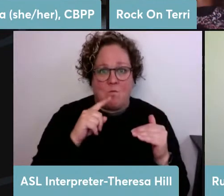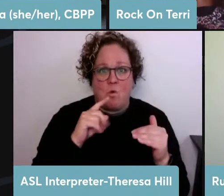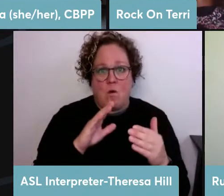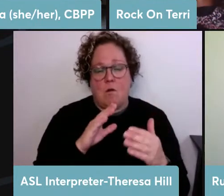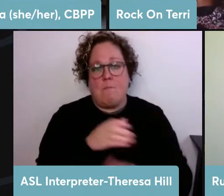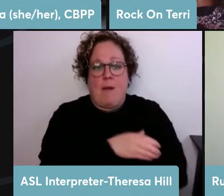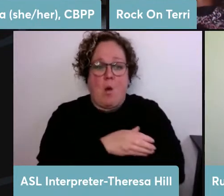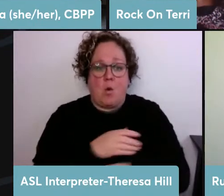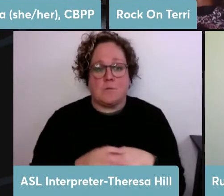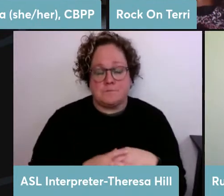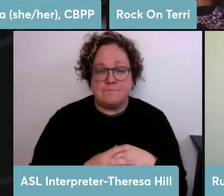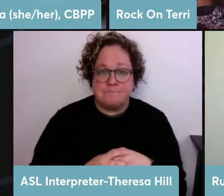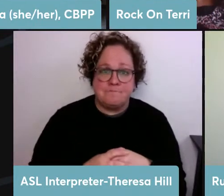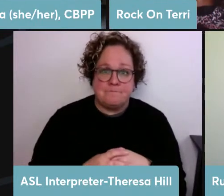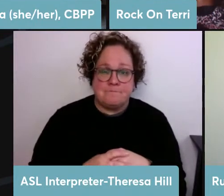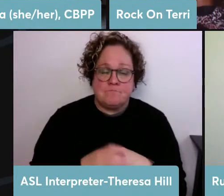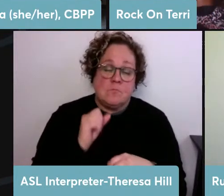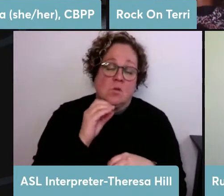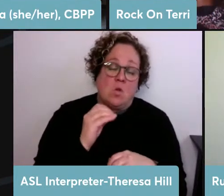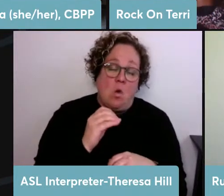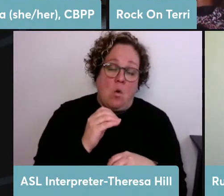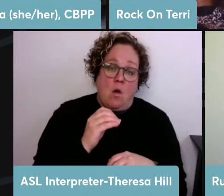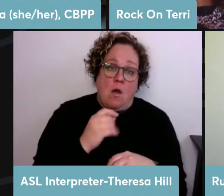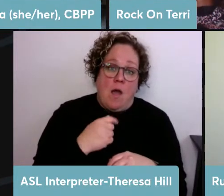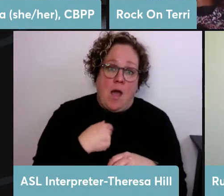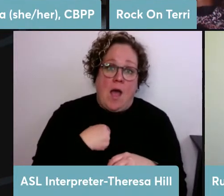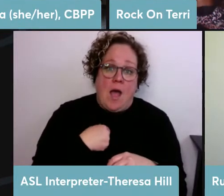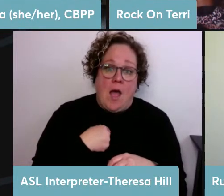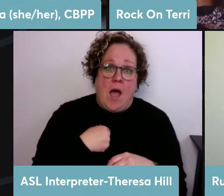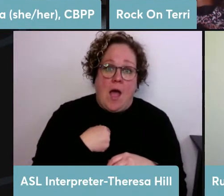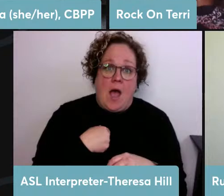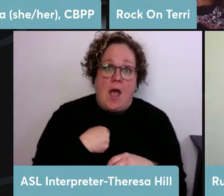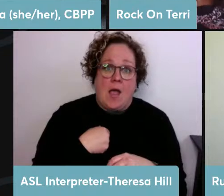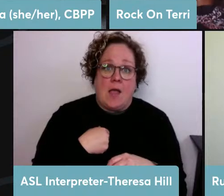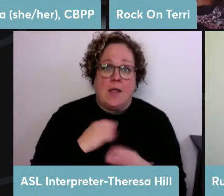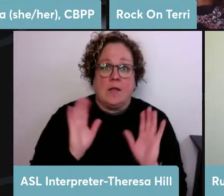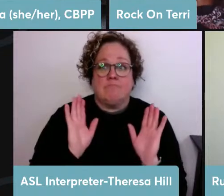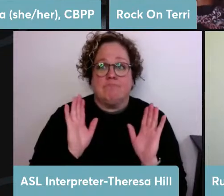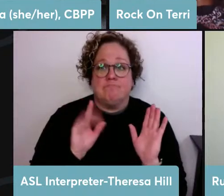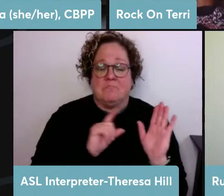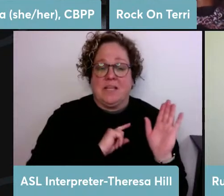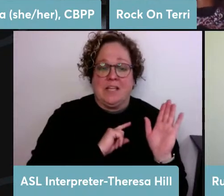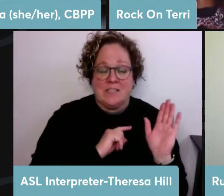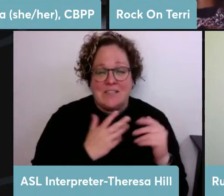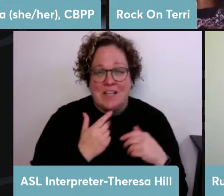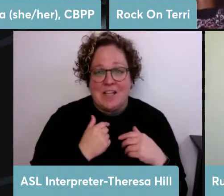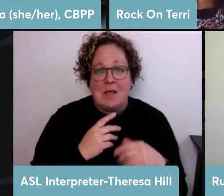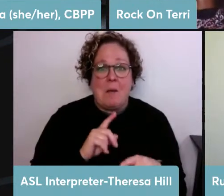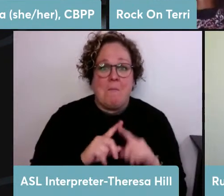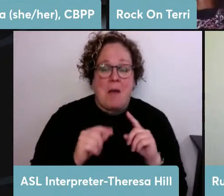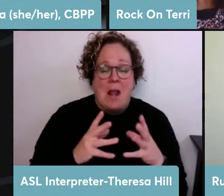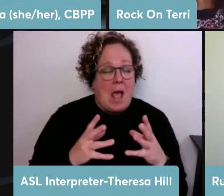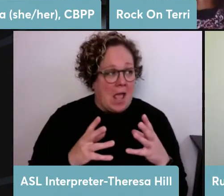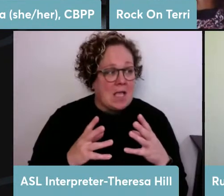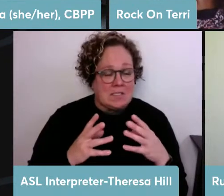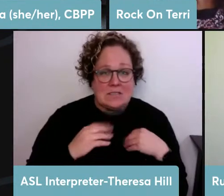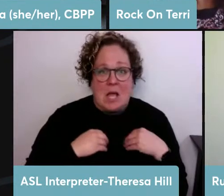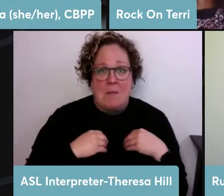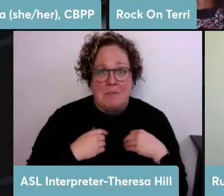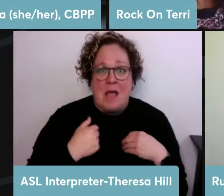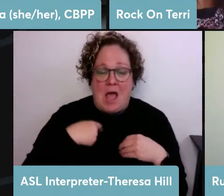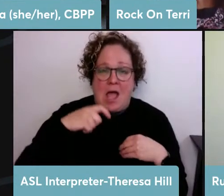So, you know, I stand convicted of that, and I'm a work in progress on that score.